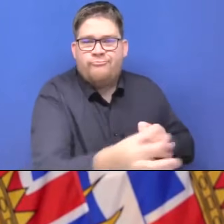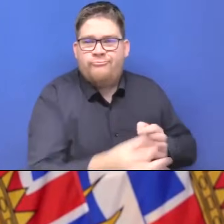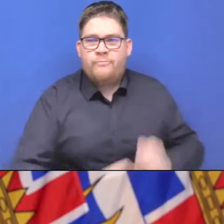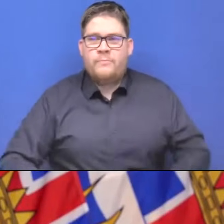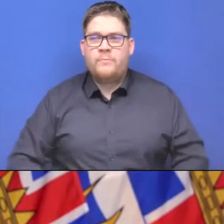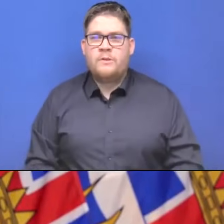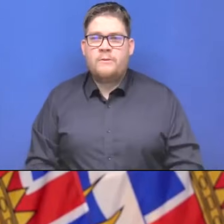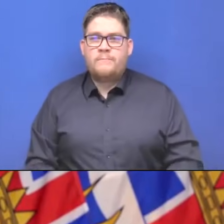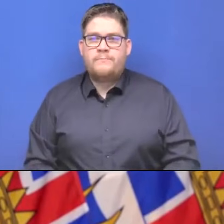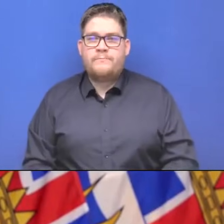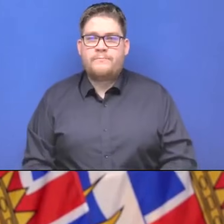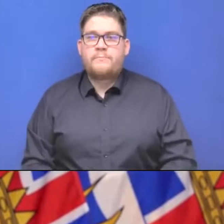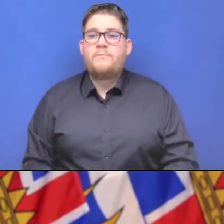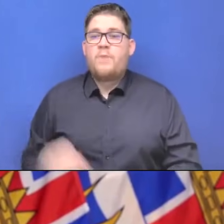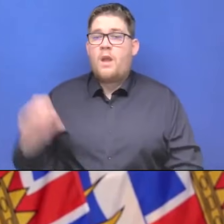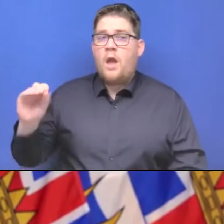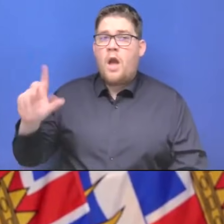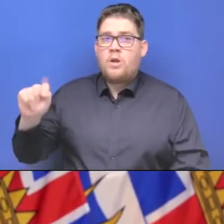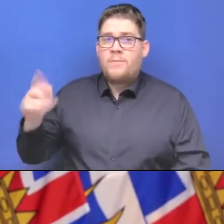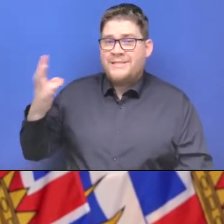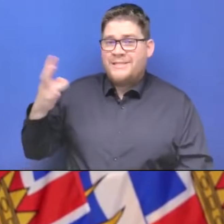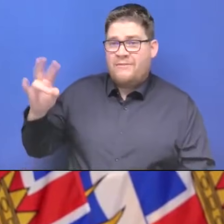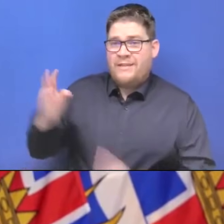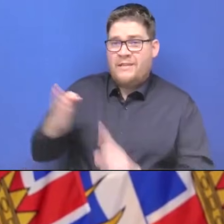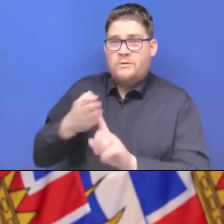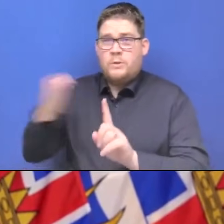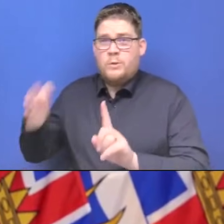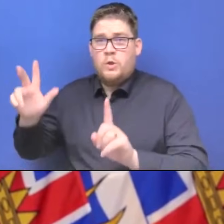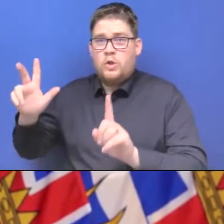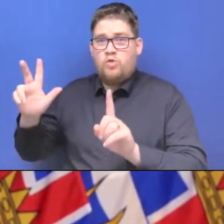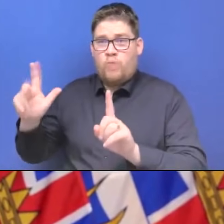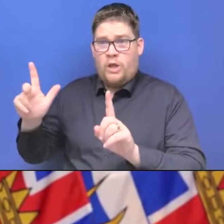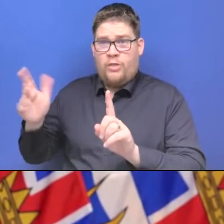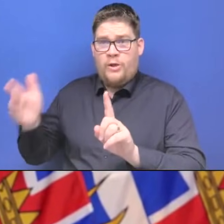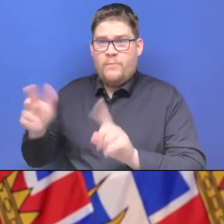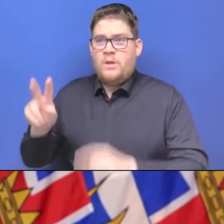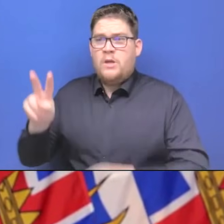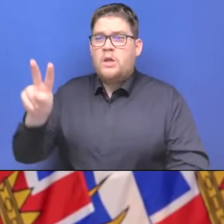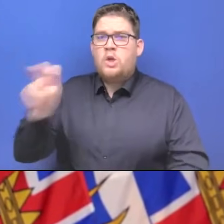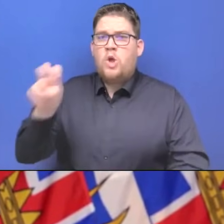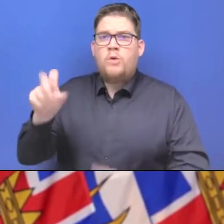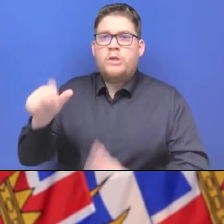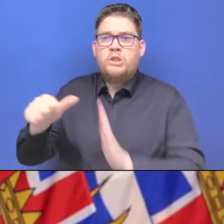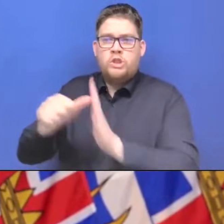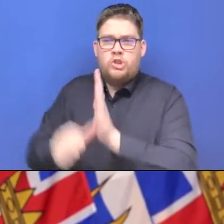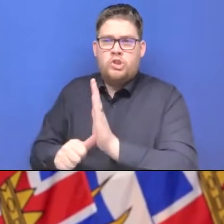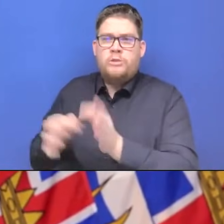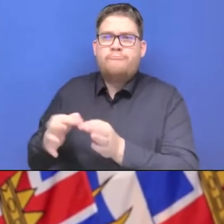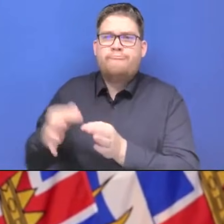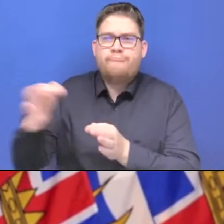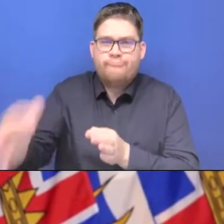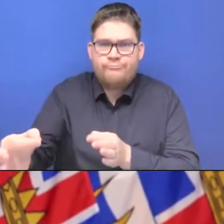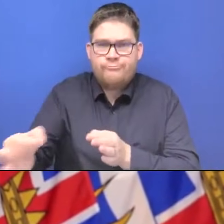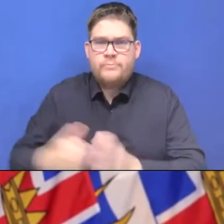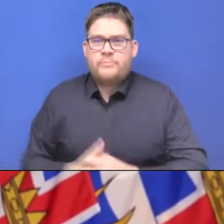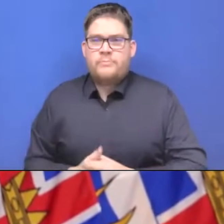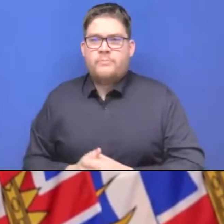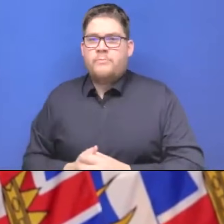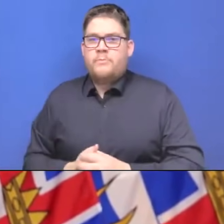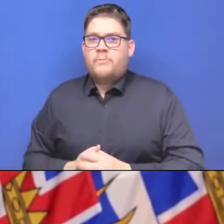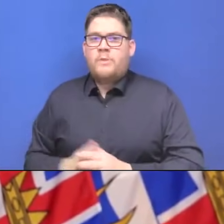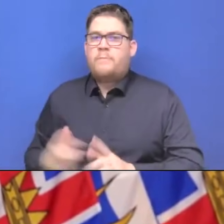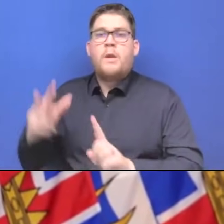October 17th to 23rd, health authorities postponed 200 non-urgent scheduled surgeries. That's 17 in Fraser